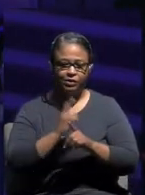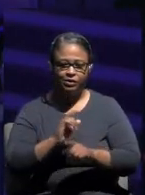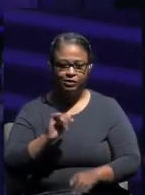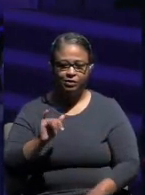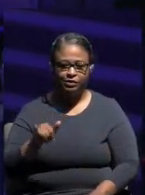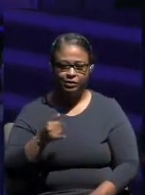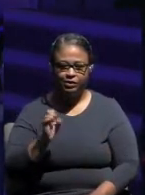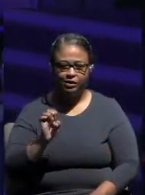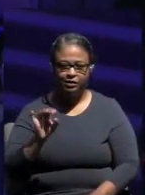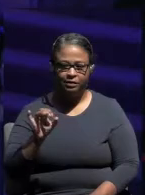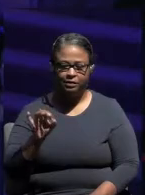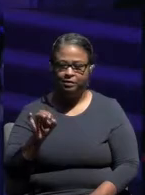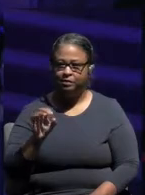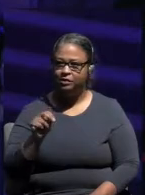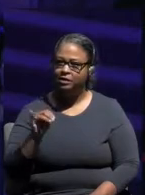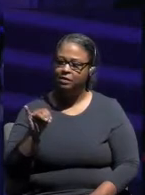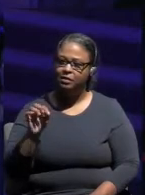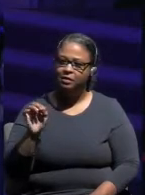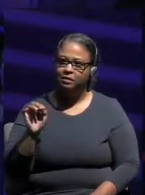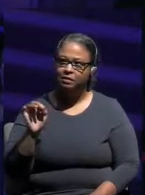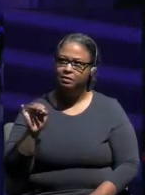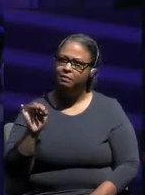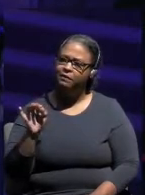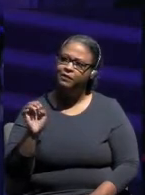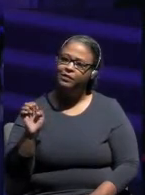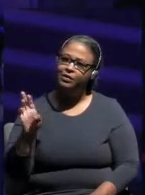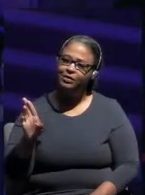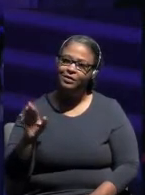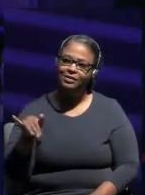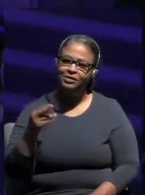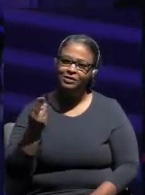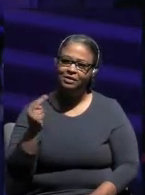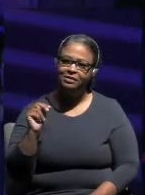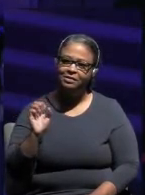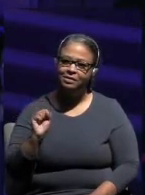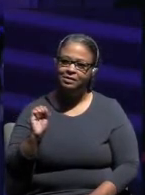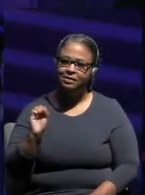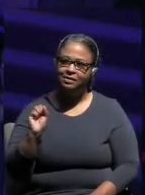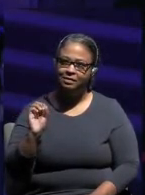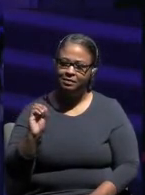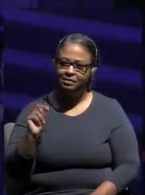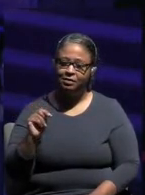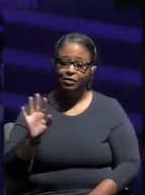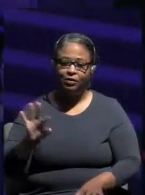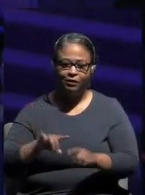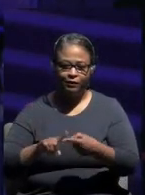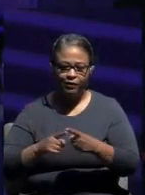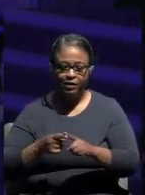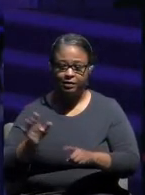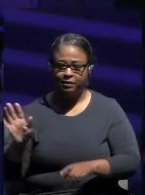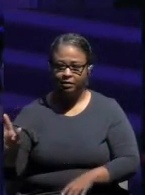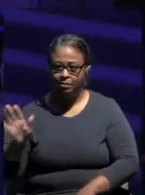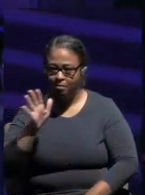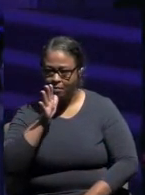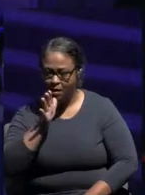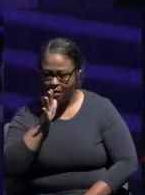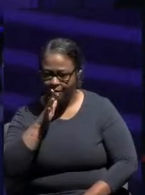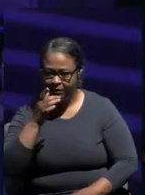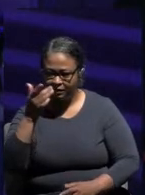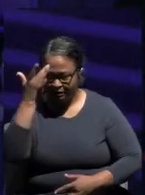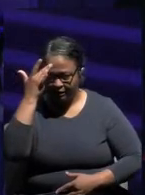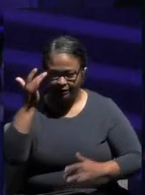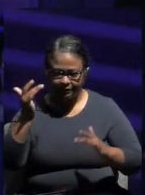for Sandra, who lost her mother in this time of transition. We want to pray for the Goodwin and Wood